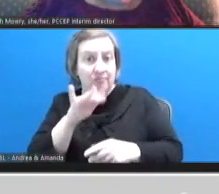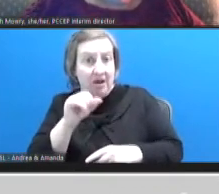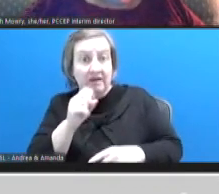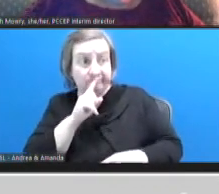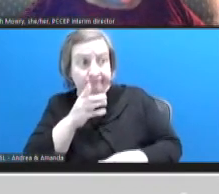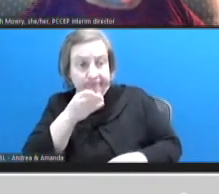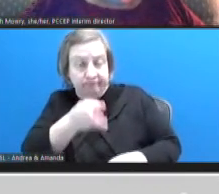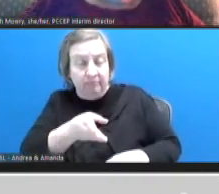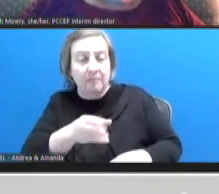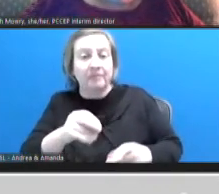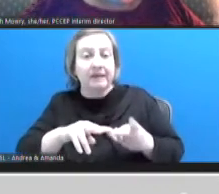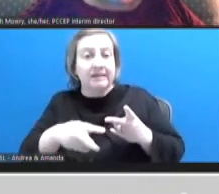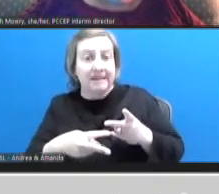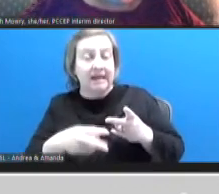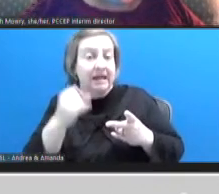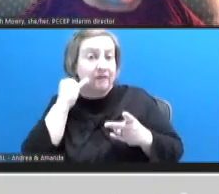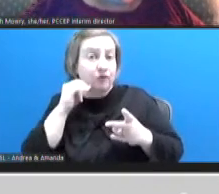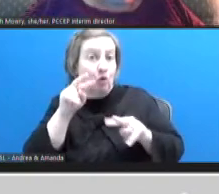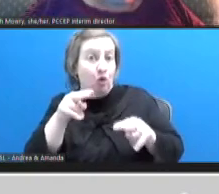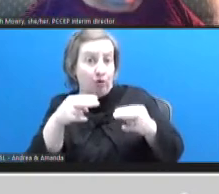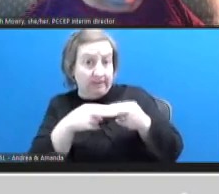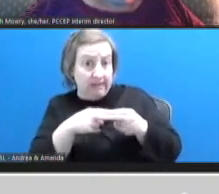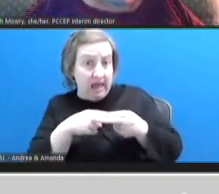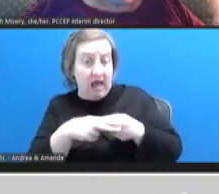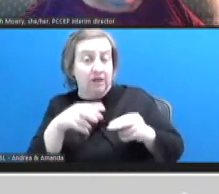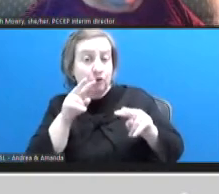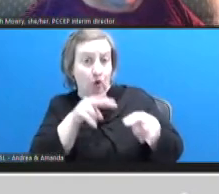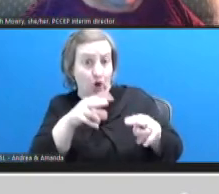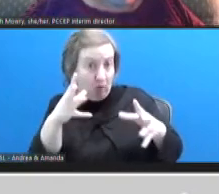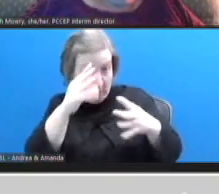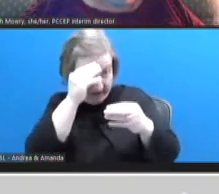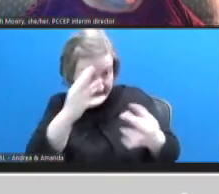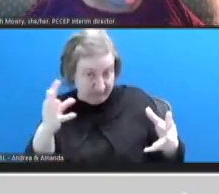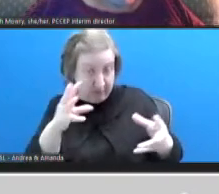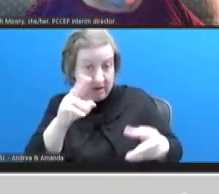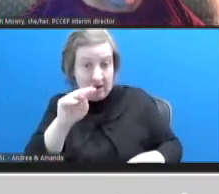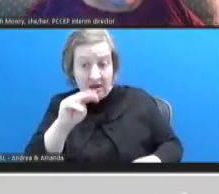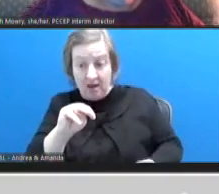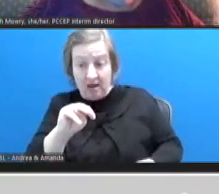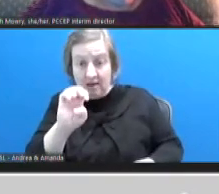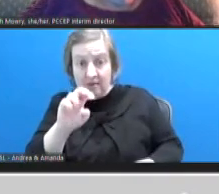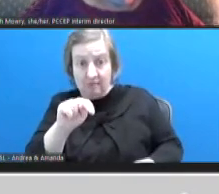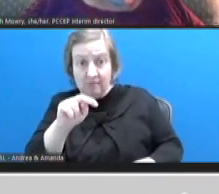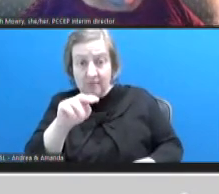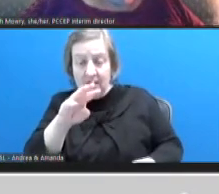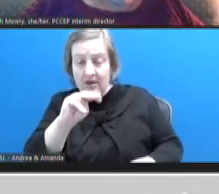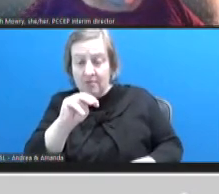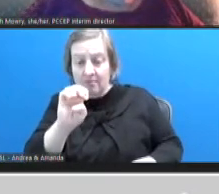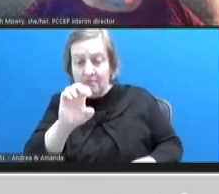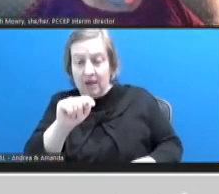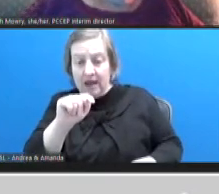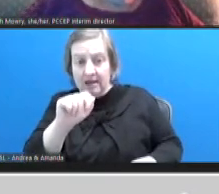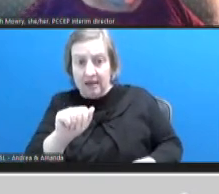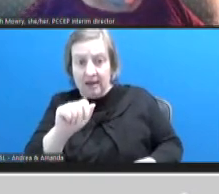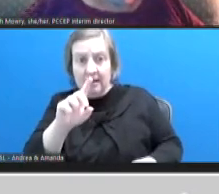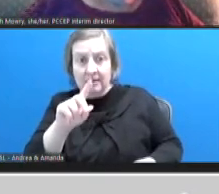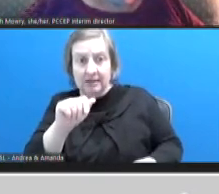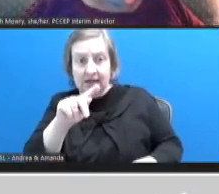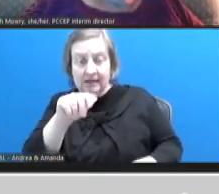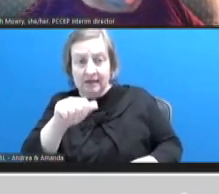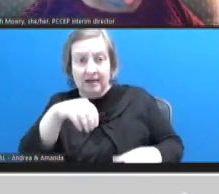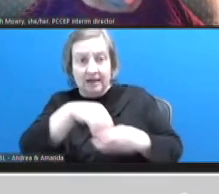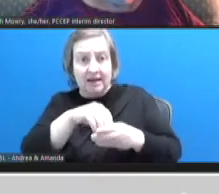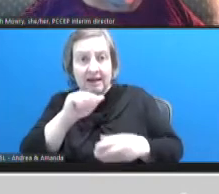is that if you look at the slide deck and you look at the information, the metadata in Acrobat, it tells